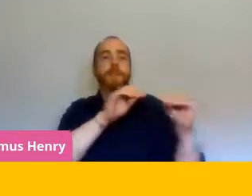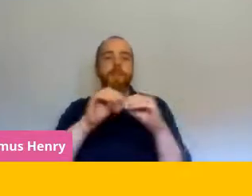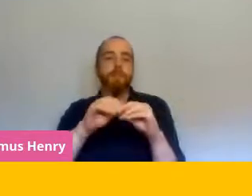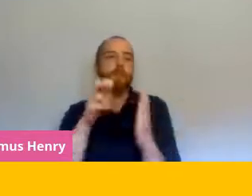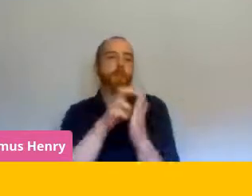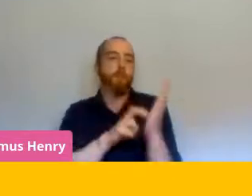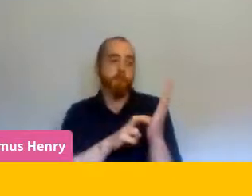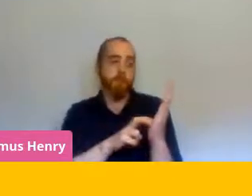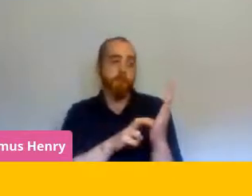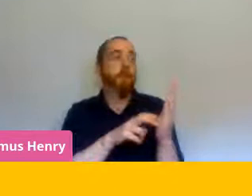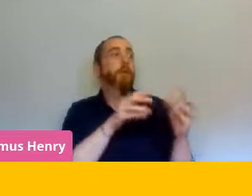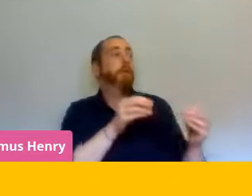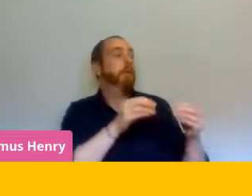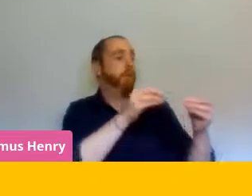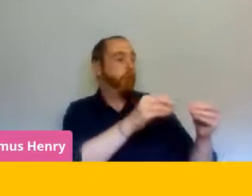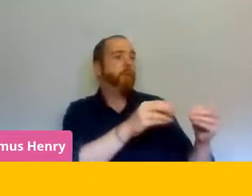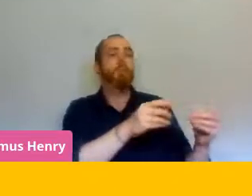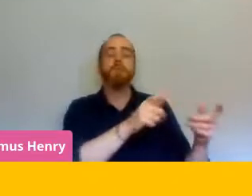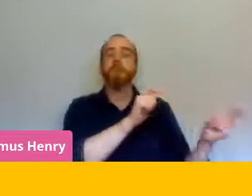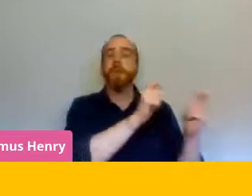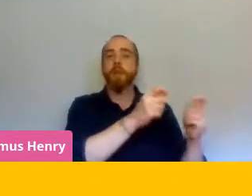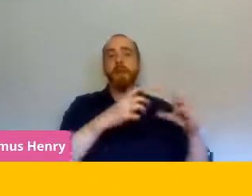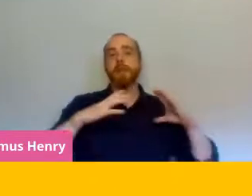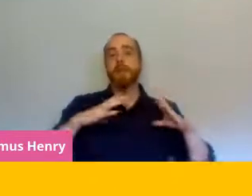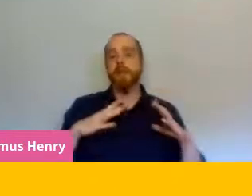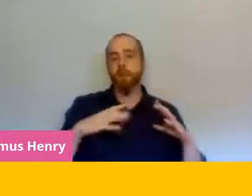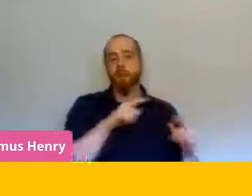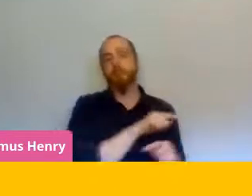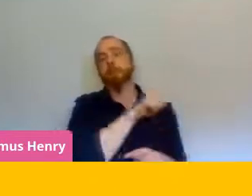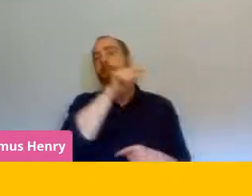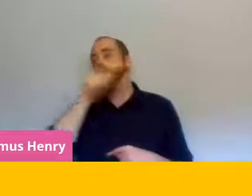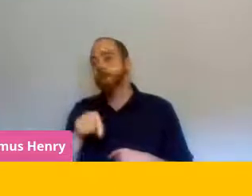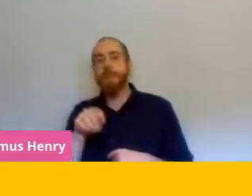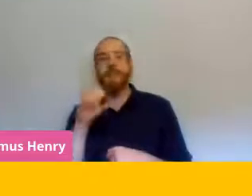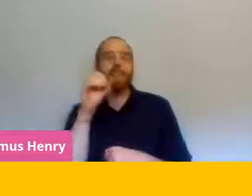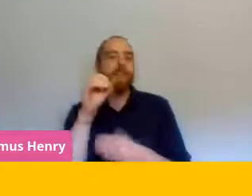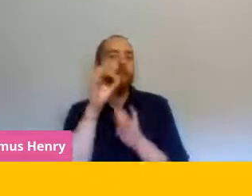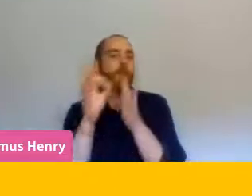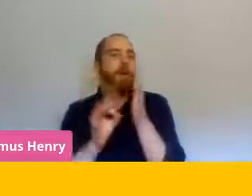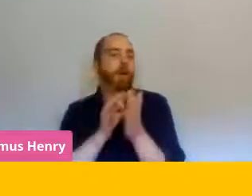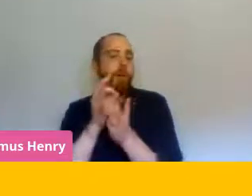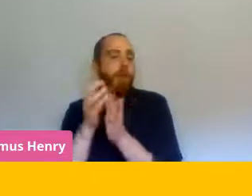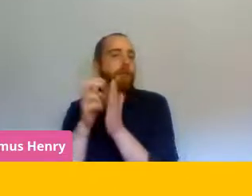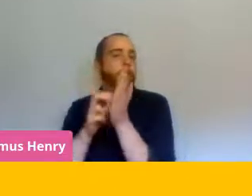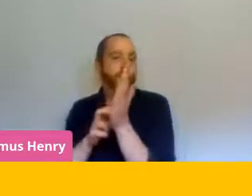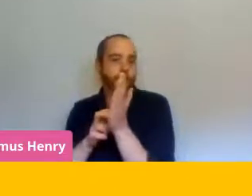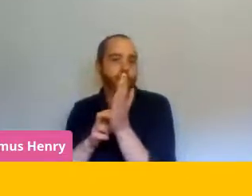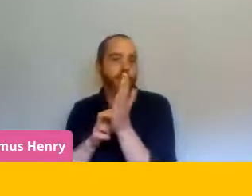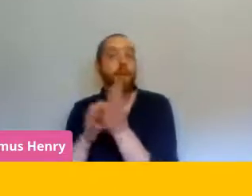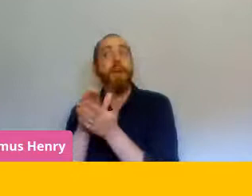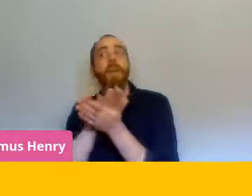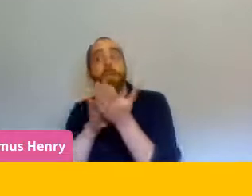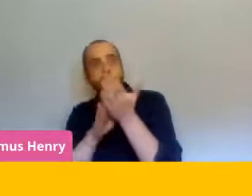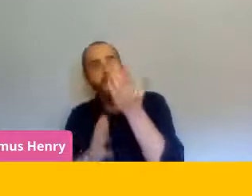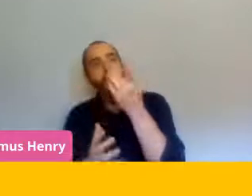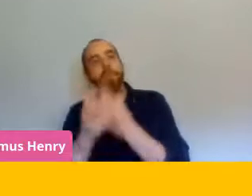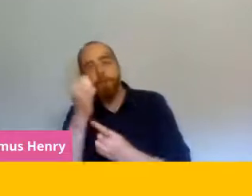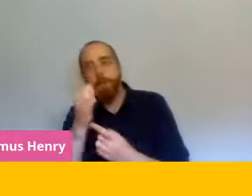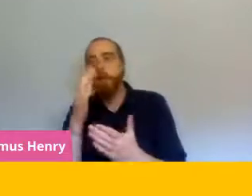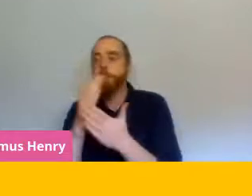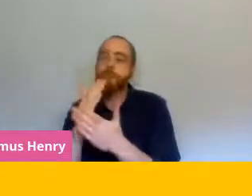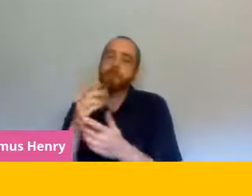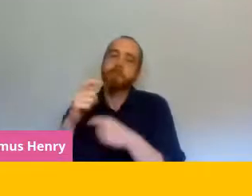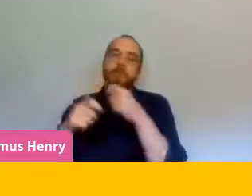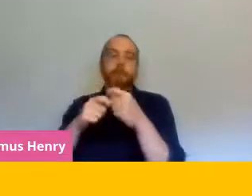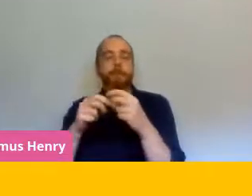onto 0-hour contracts. So, you know, a success in terms of being recognised as employees and not workers, but